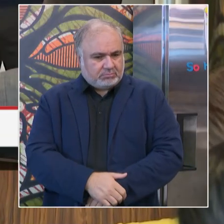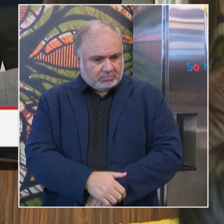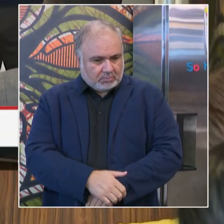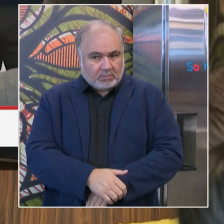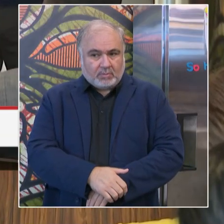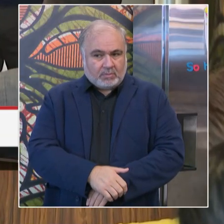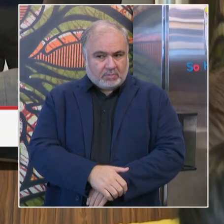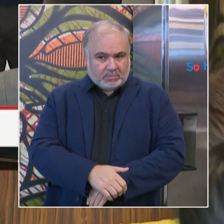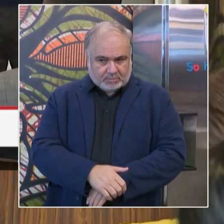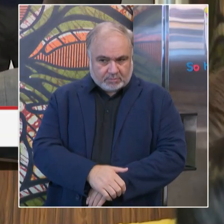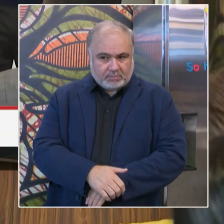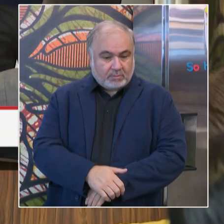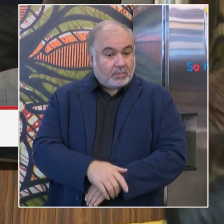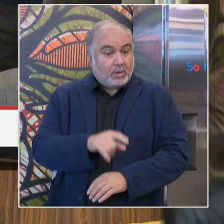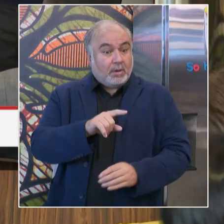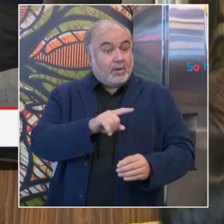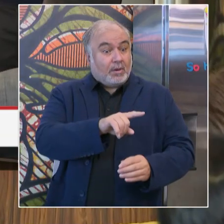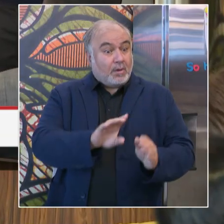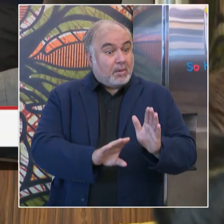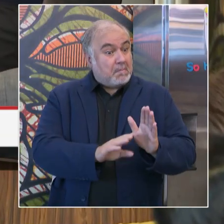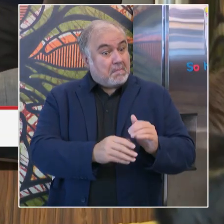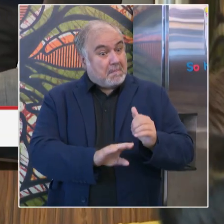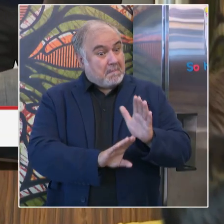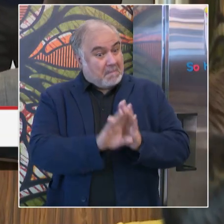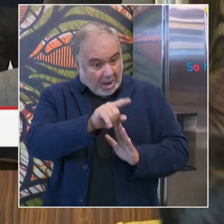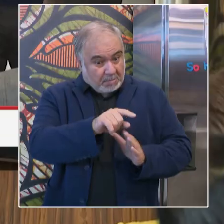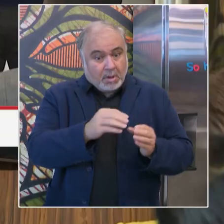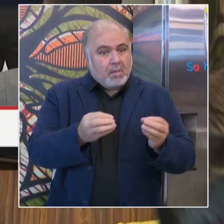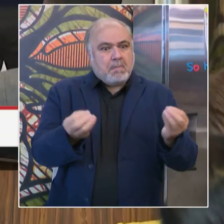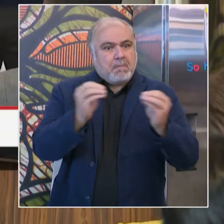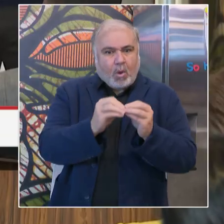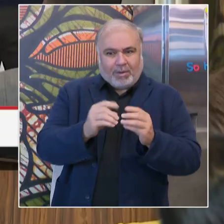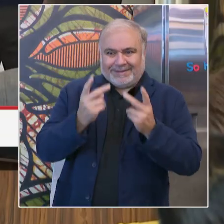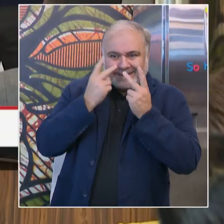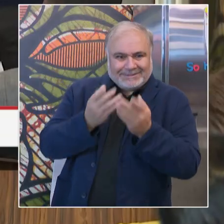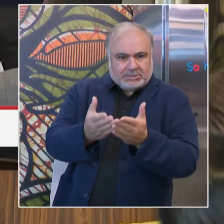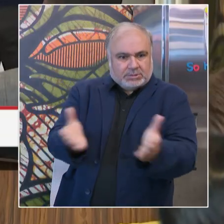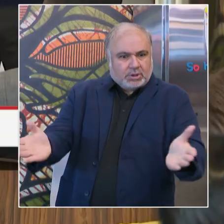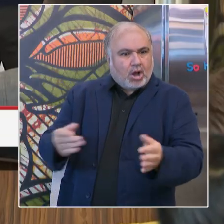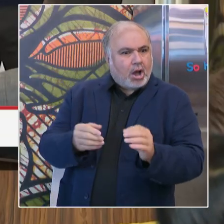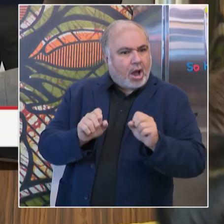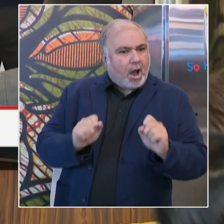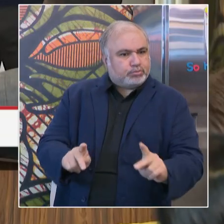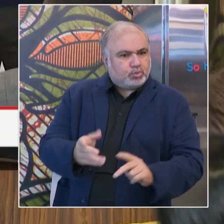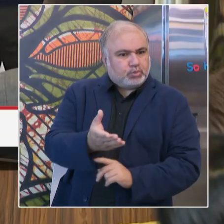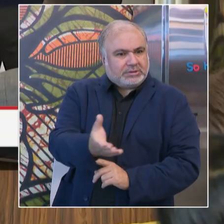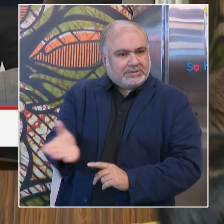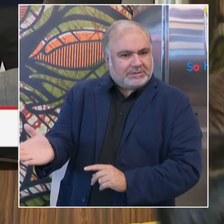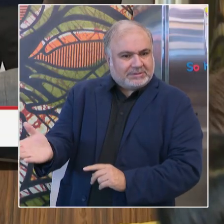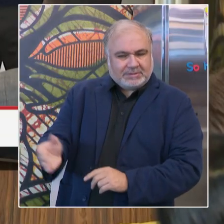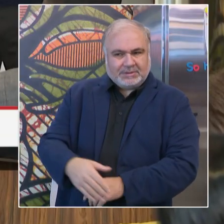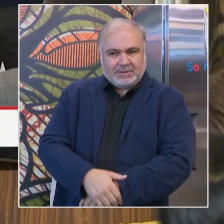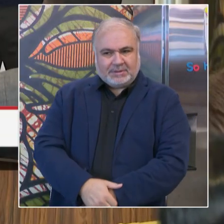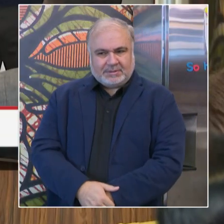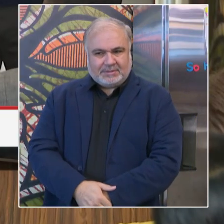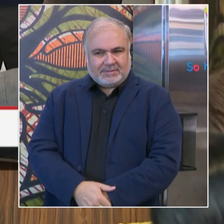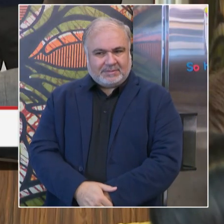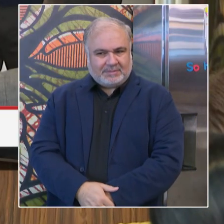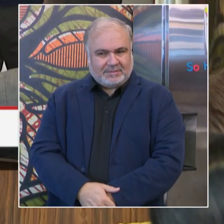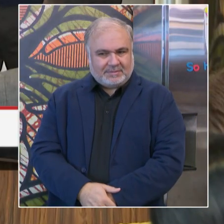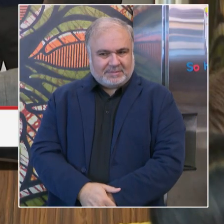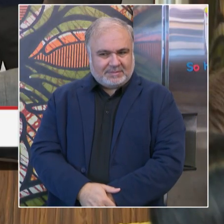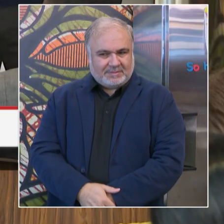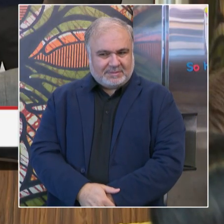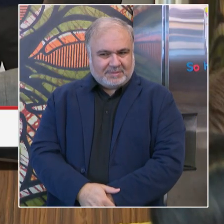the DC Hill apprenticeship is building a brighter future, and that's what every mom wants for their child. Thank you, Governor and Education Officer,